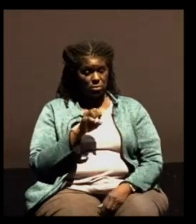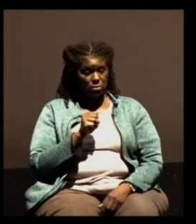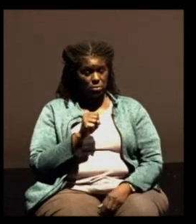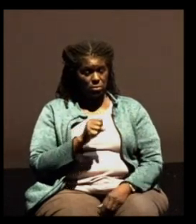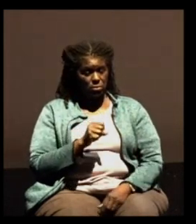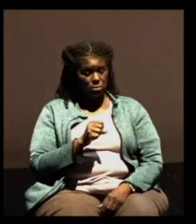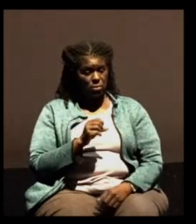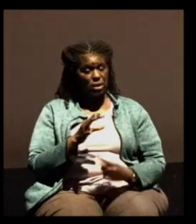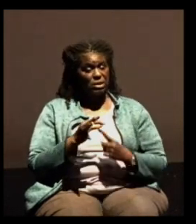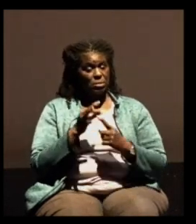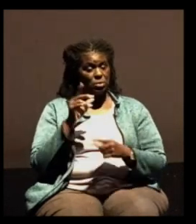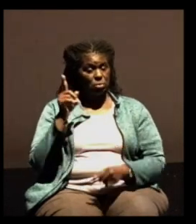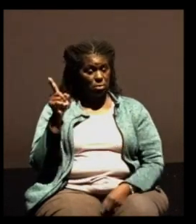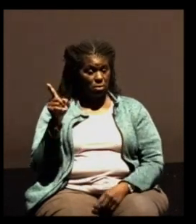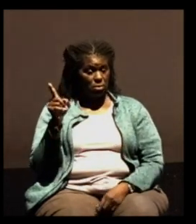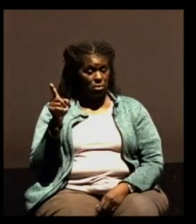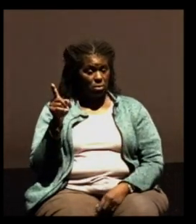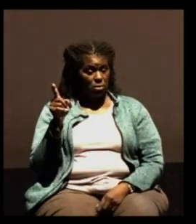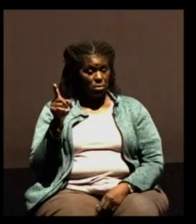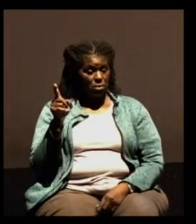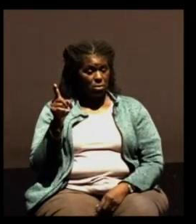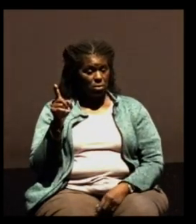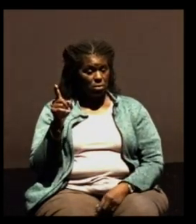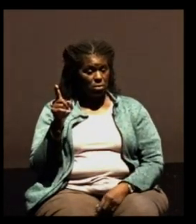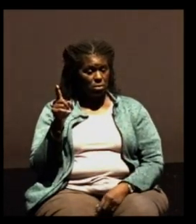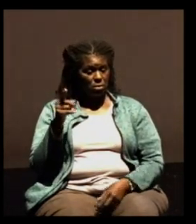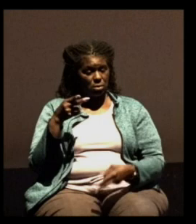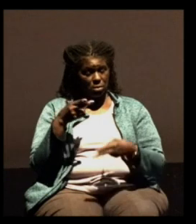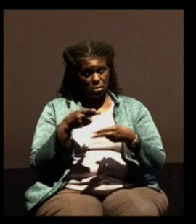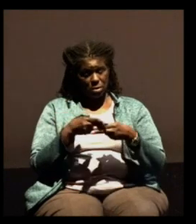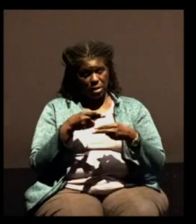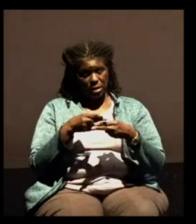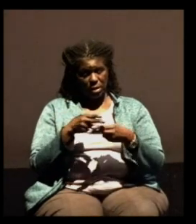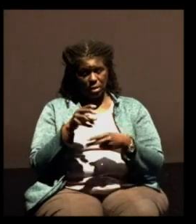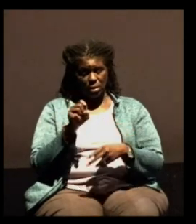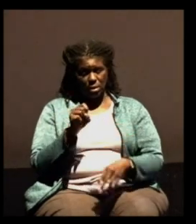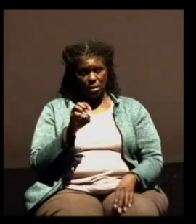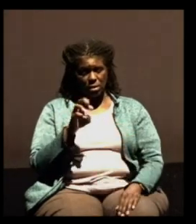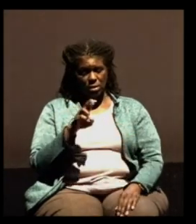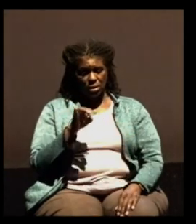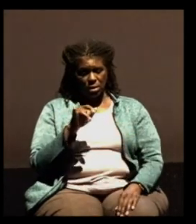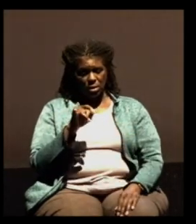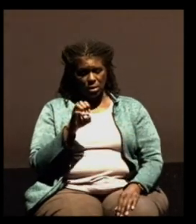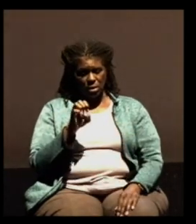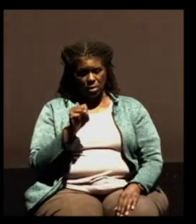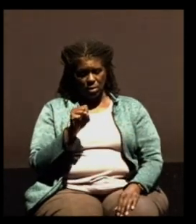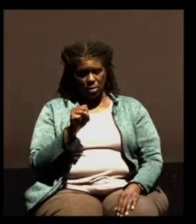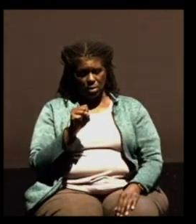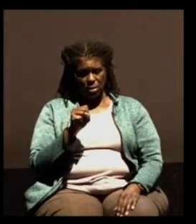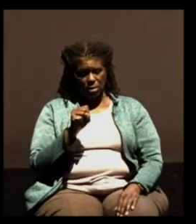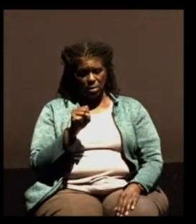What was special about this is that the name of the series is Ramanujan series. It's named after